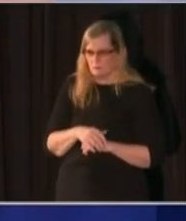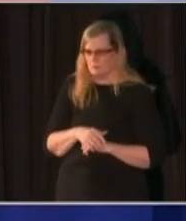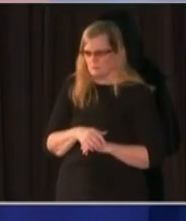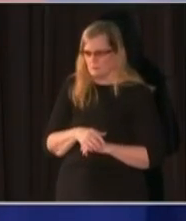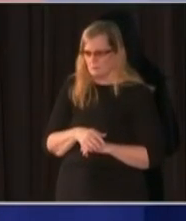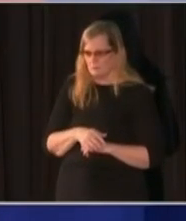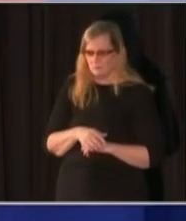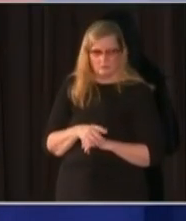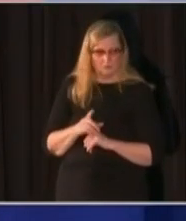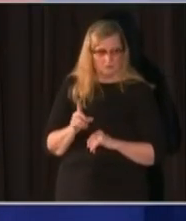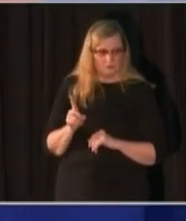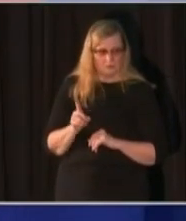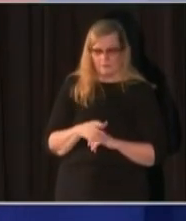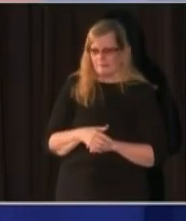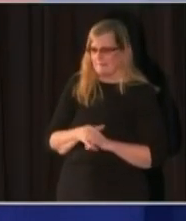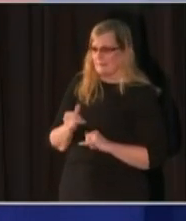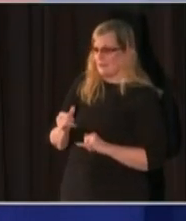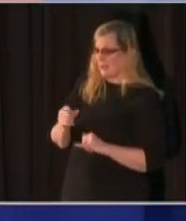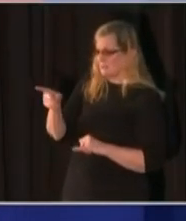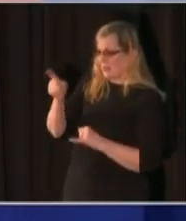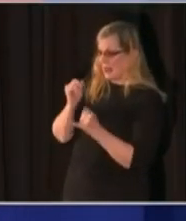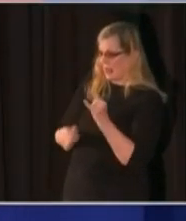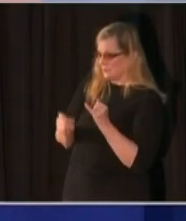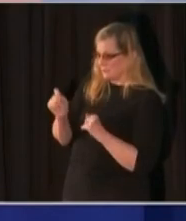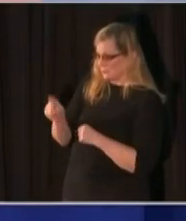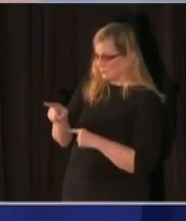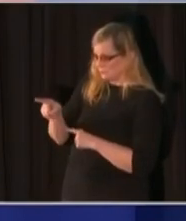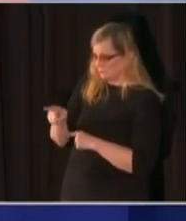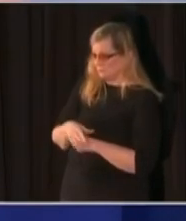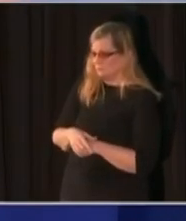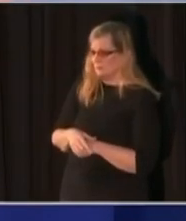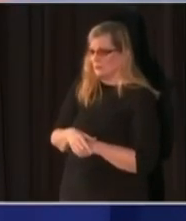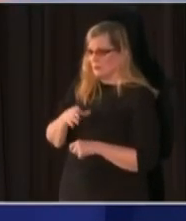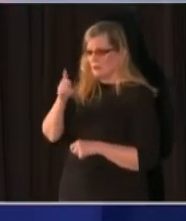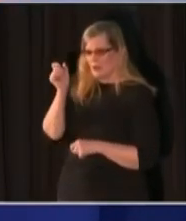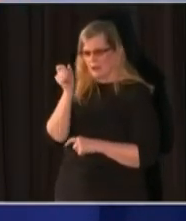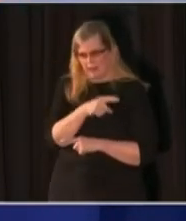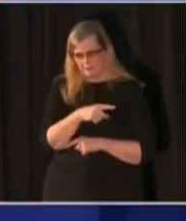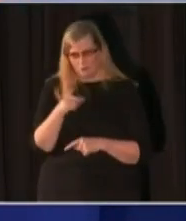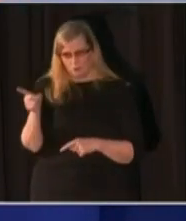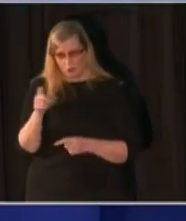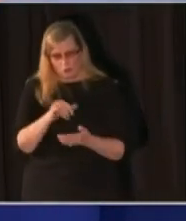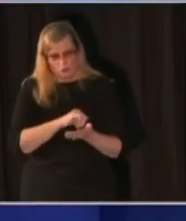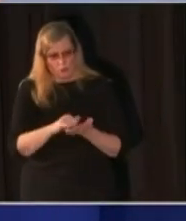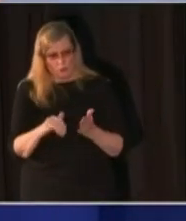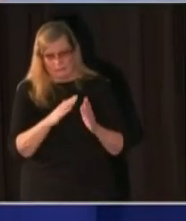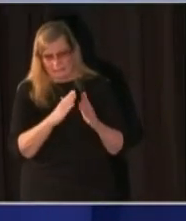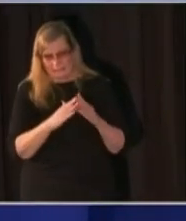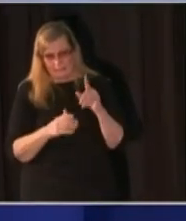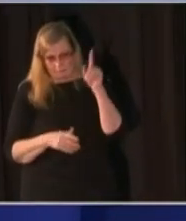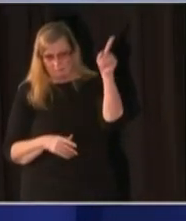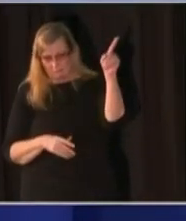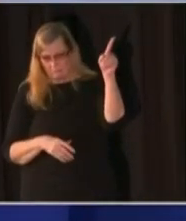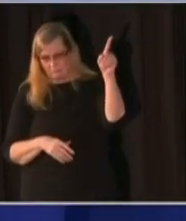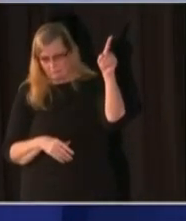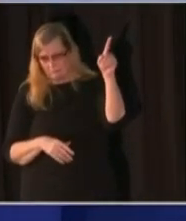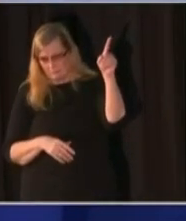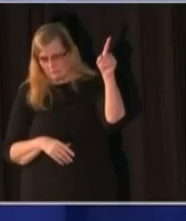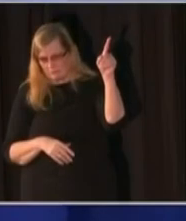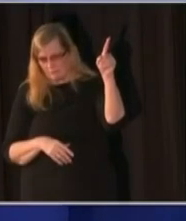Okay, last questions? Yes? Mayor, we've seen some cities like New York where officials are sort of